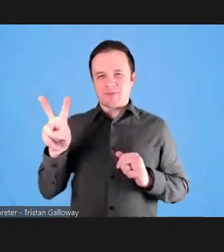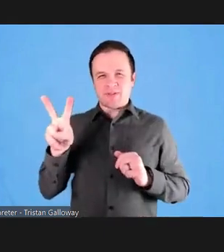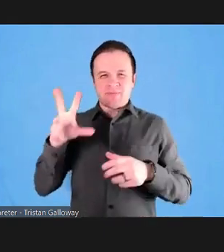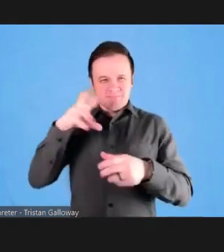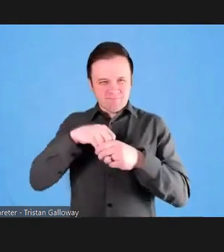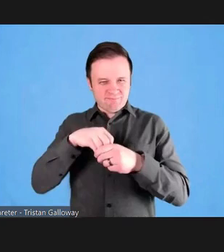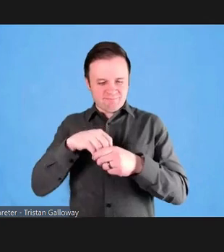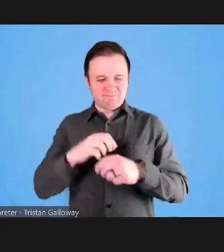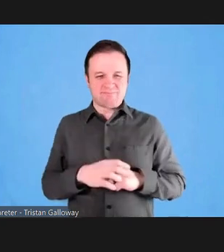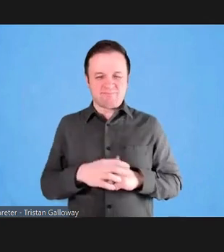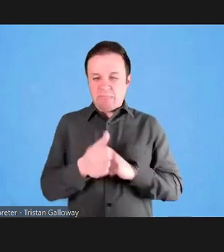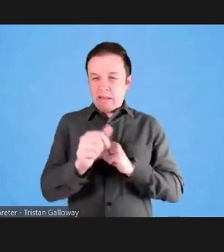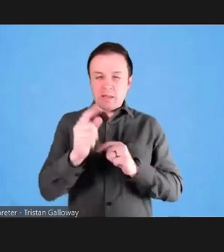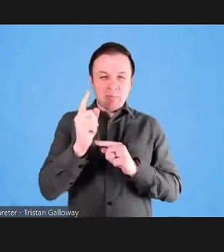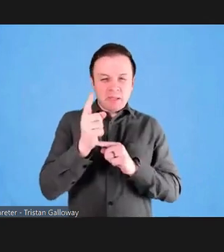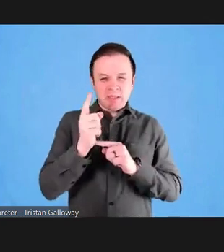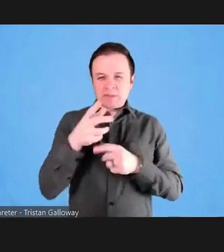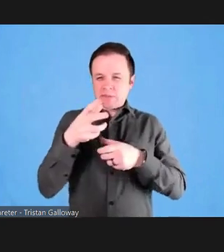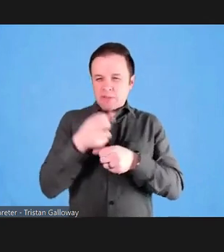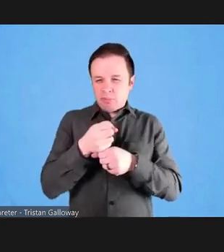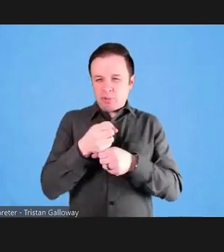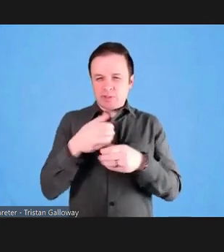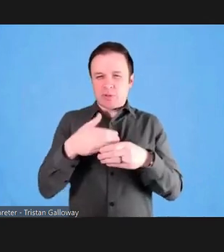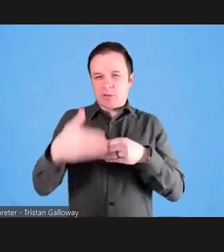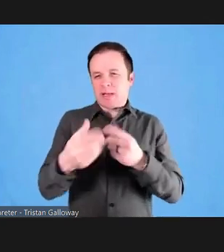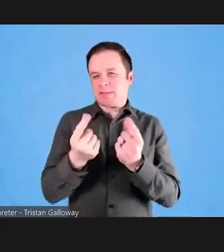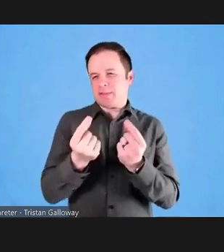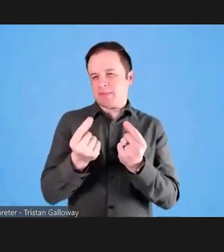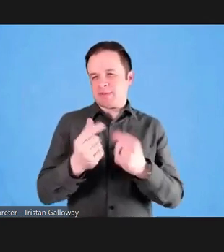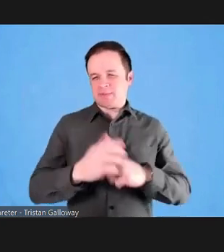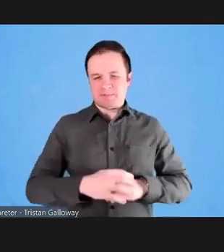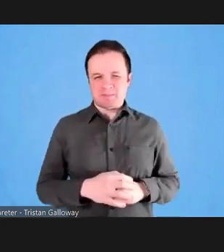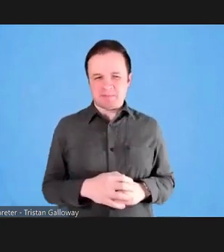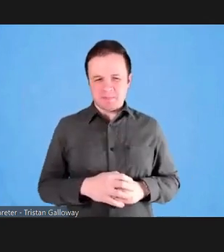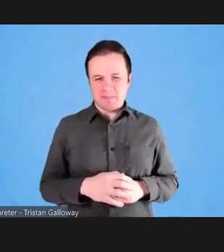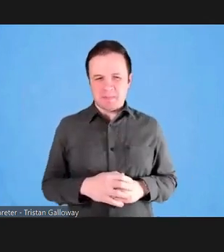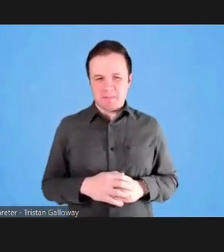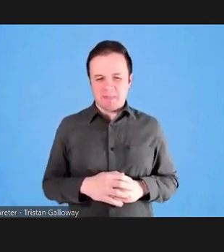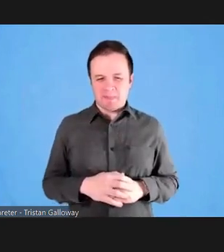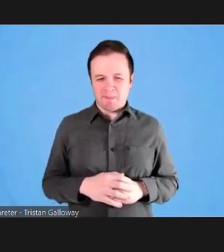with any minutes, summaries, and next steps.